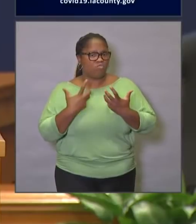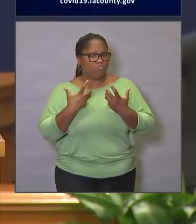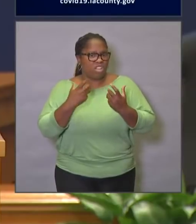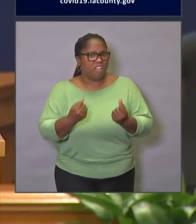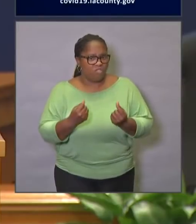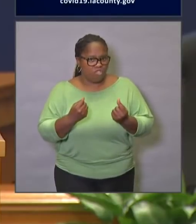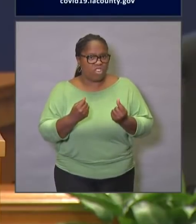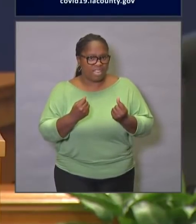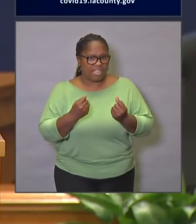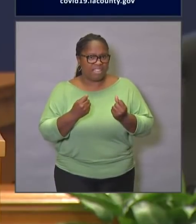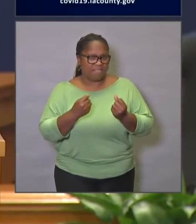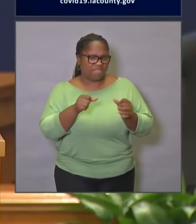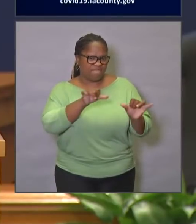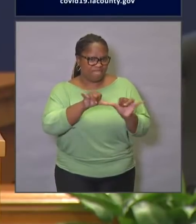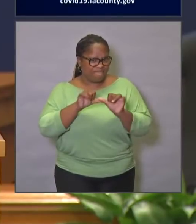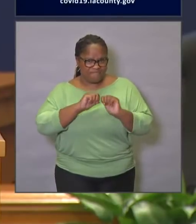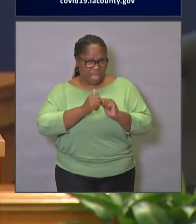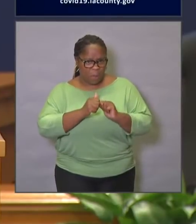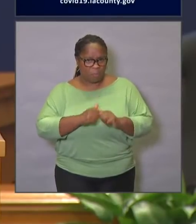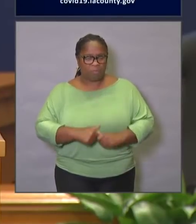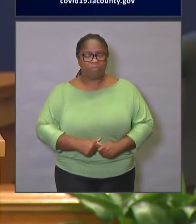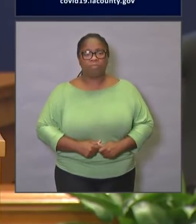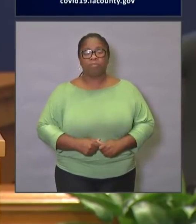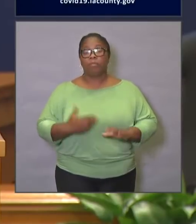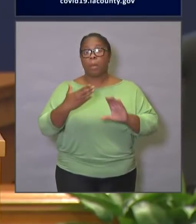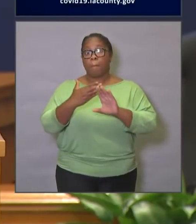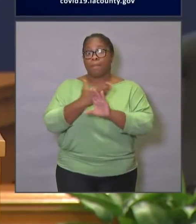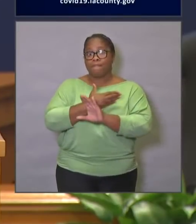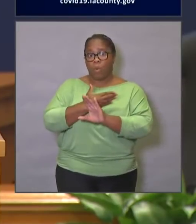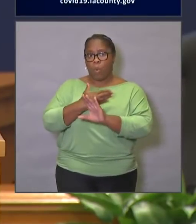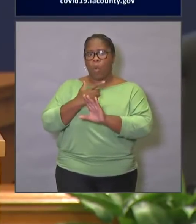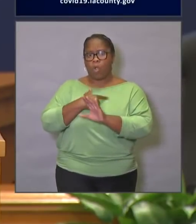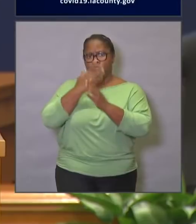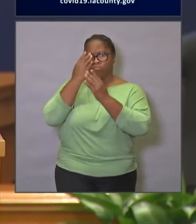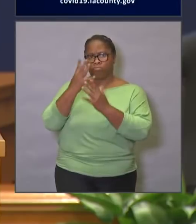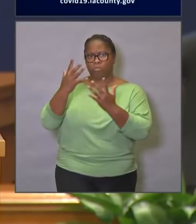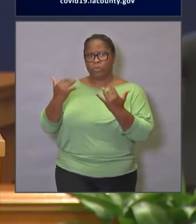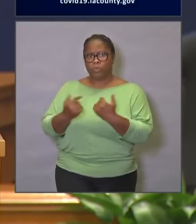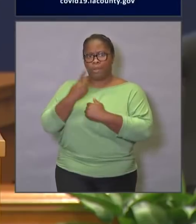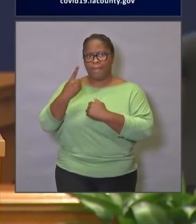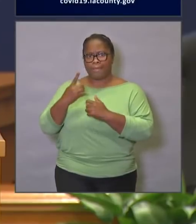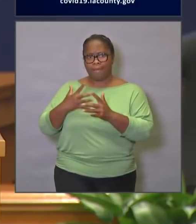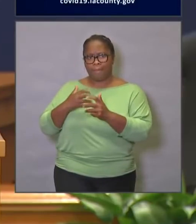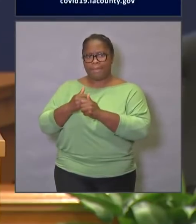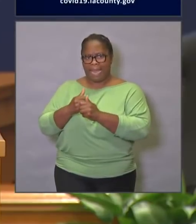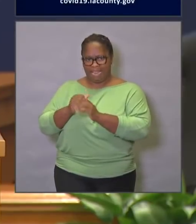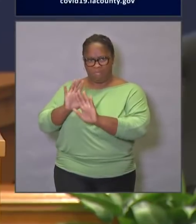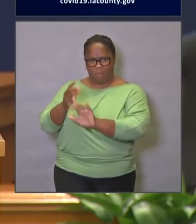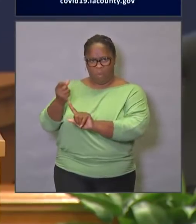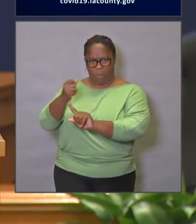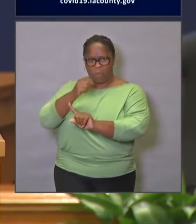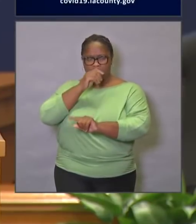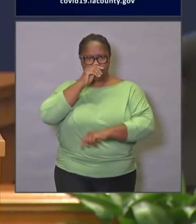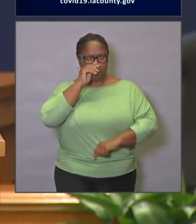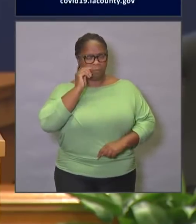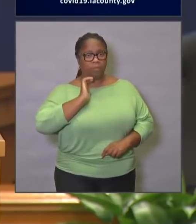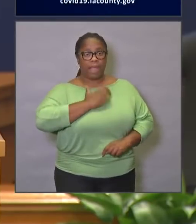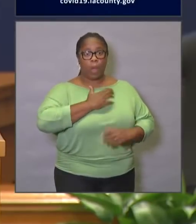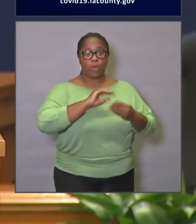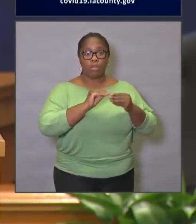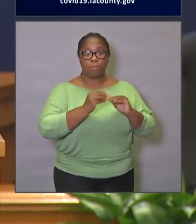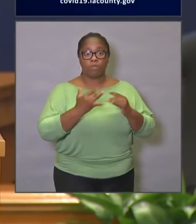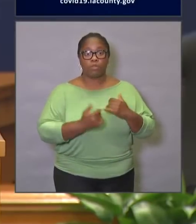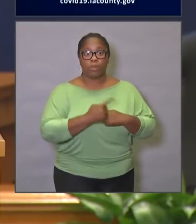equity. Before I share today's update, I want to know that the numbers that I'm going to be reporting out for cases